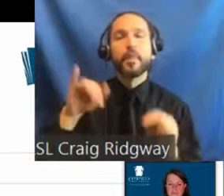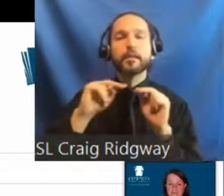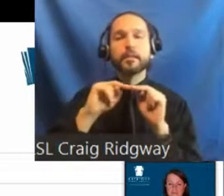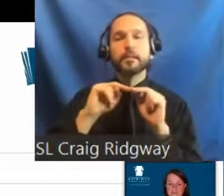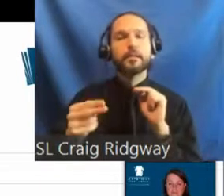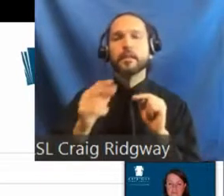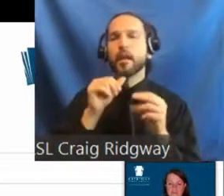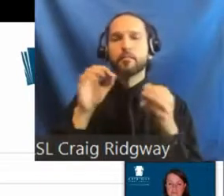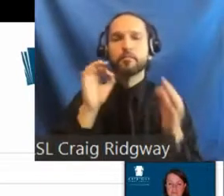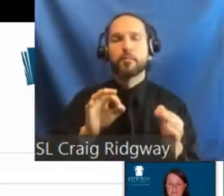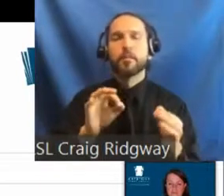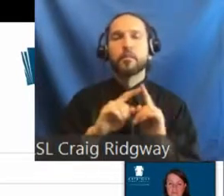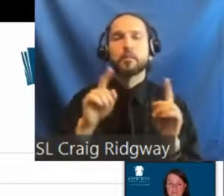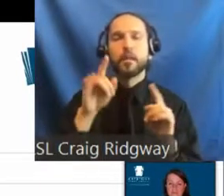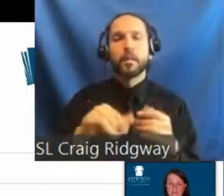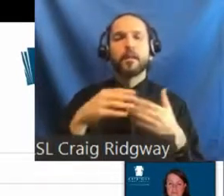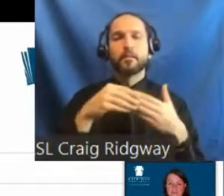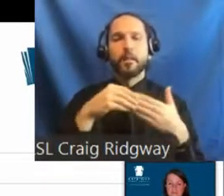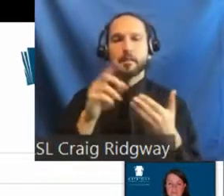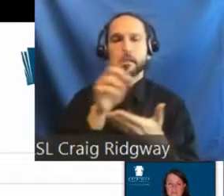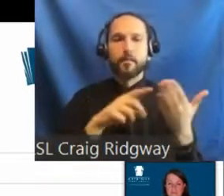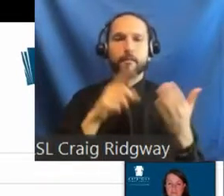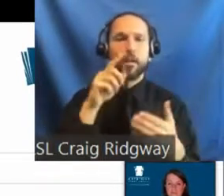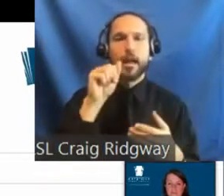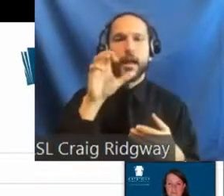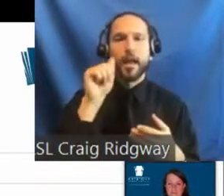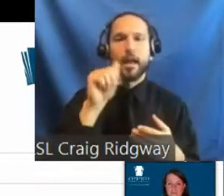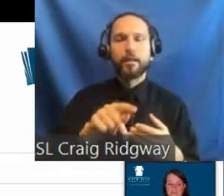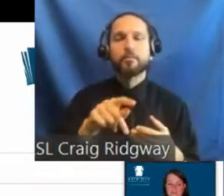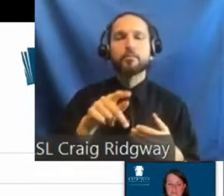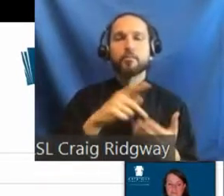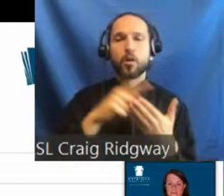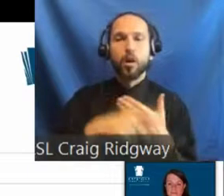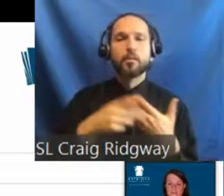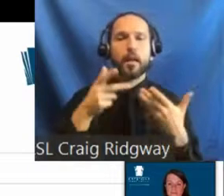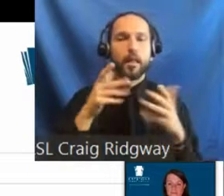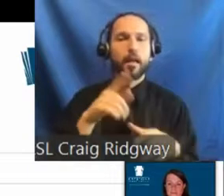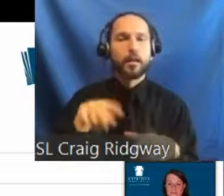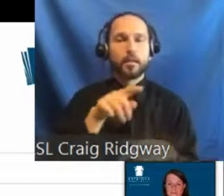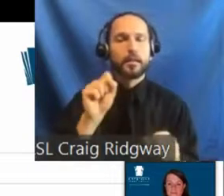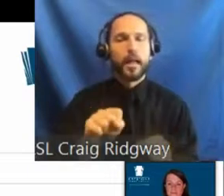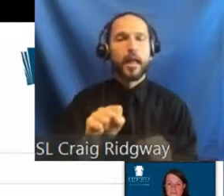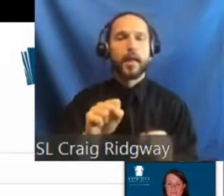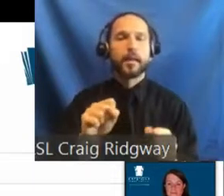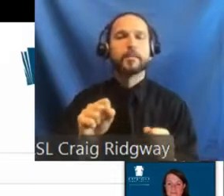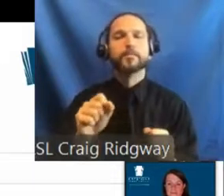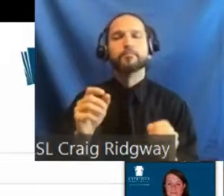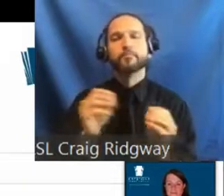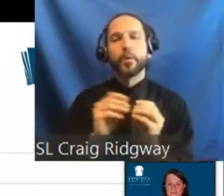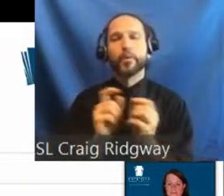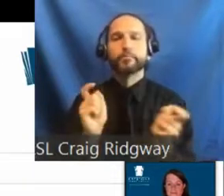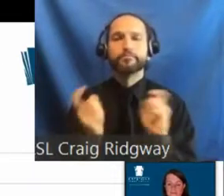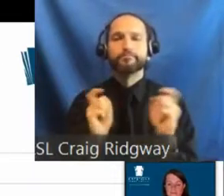ideal, the flexible design of the ACAP program allowed participants to adapt to the challenges presented by